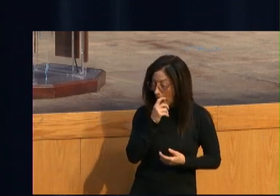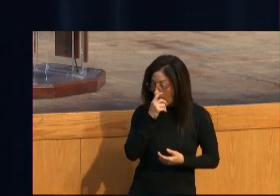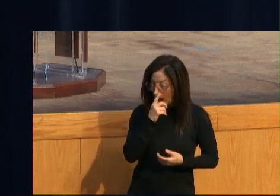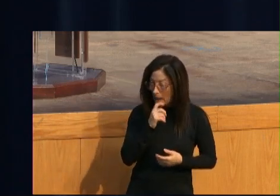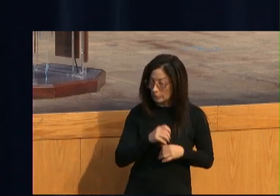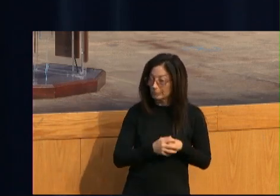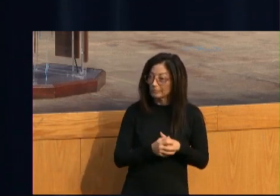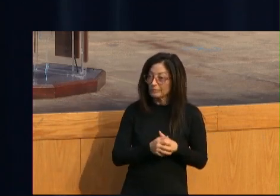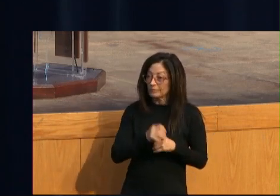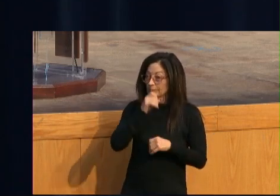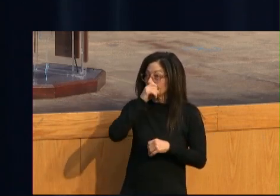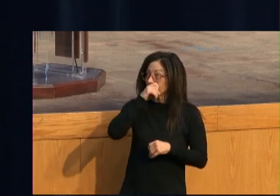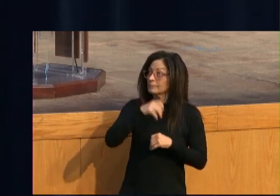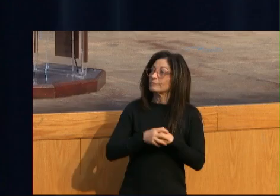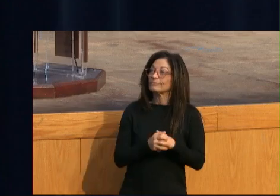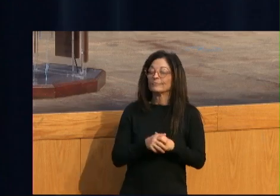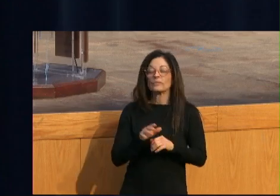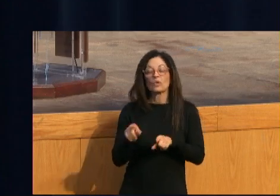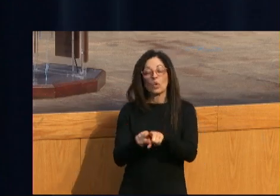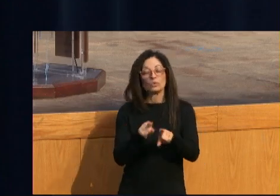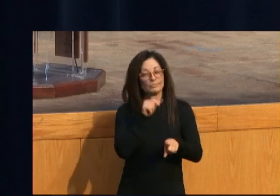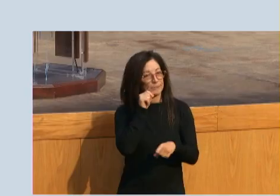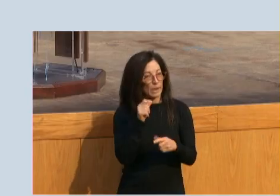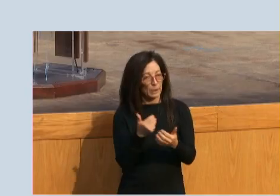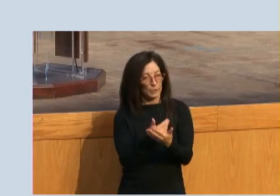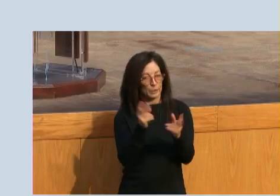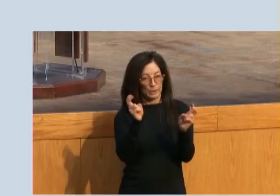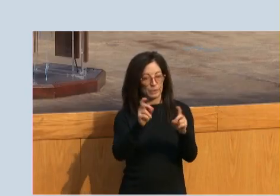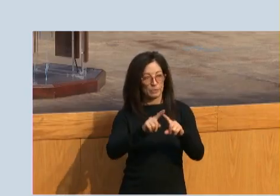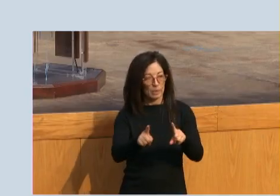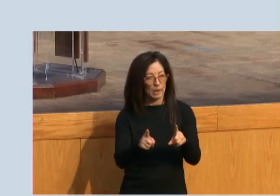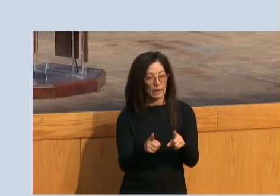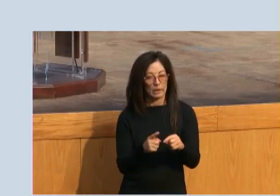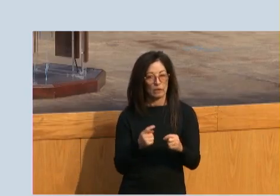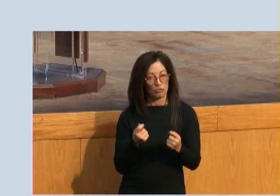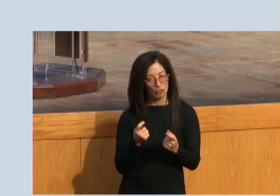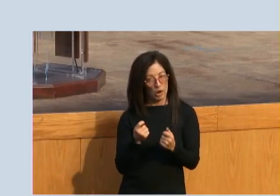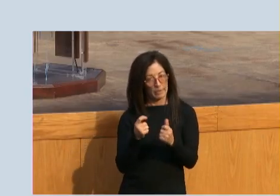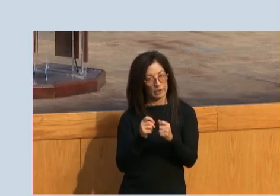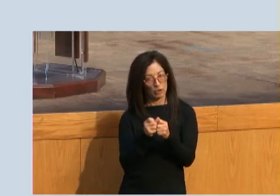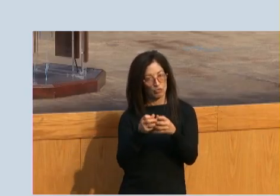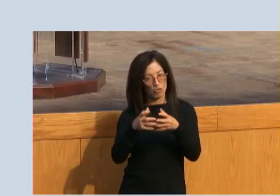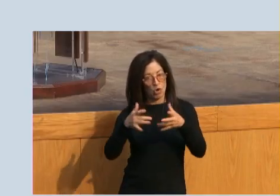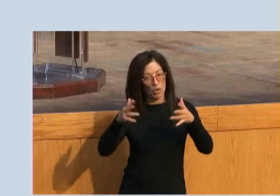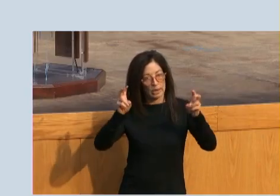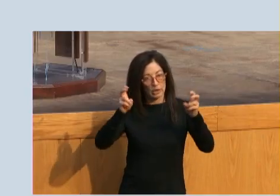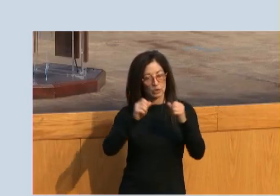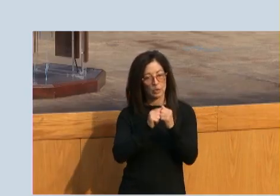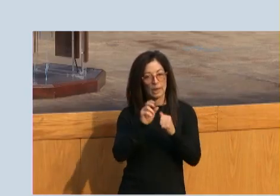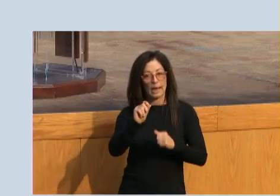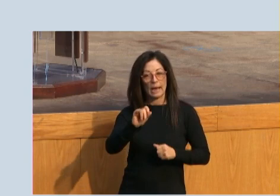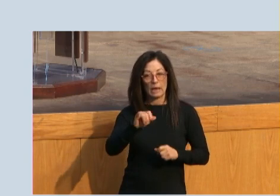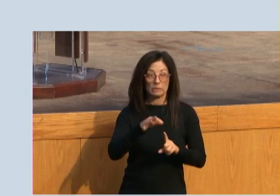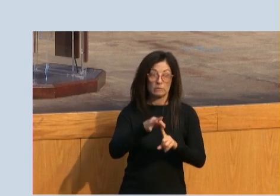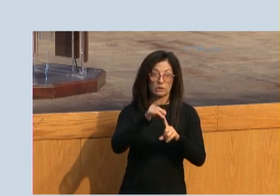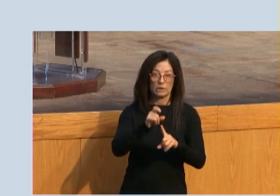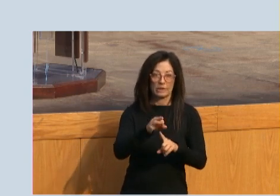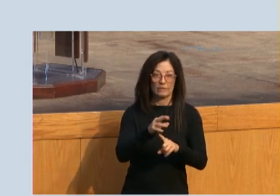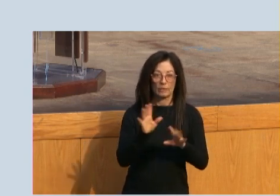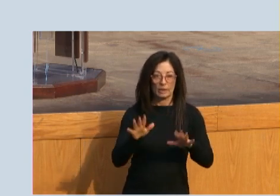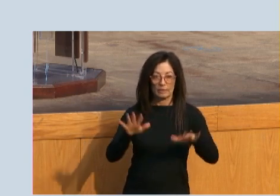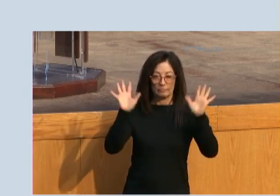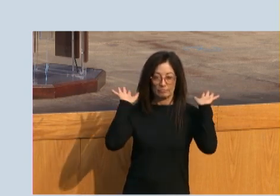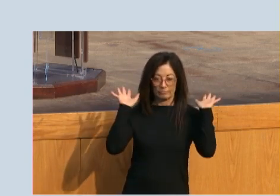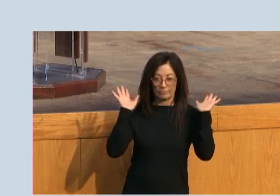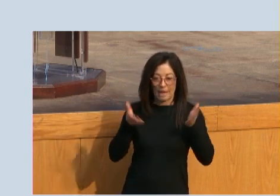And it's not a new issue, but it's a rapidly growing issue with AI, especially as we take our hands off the